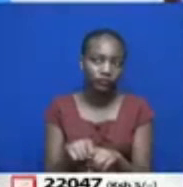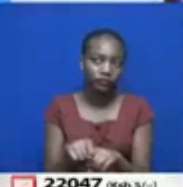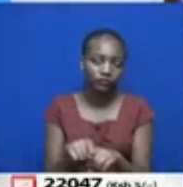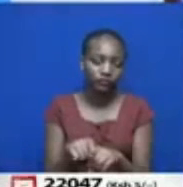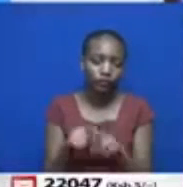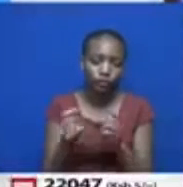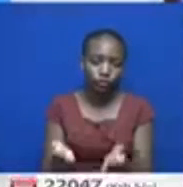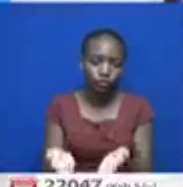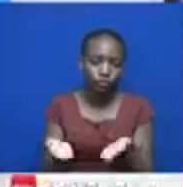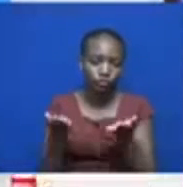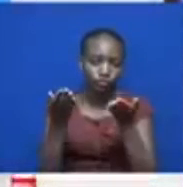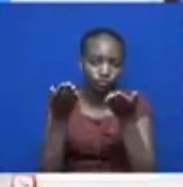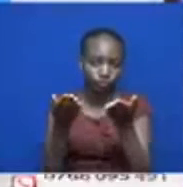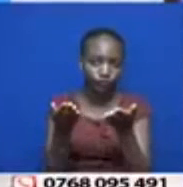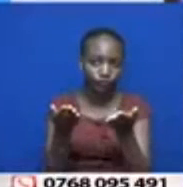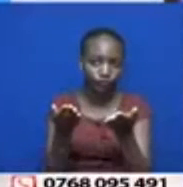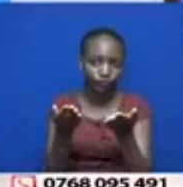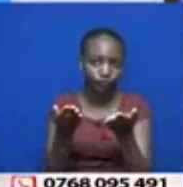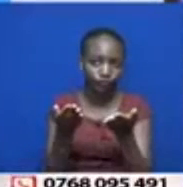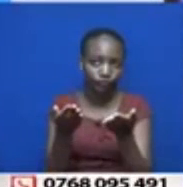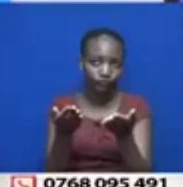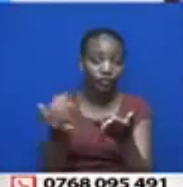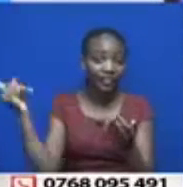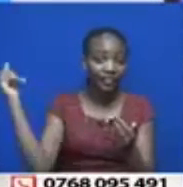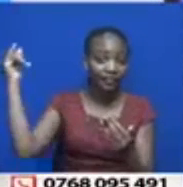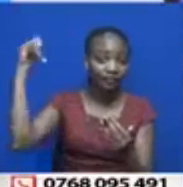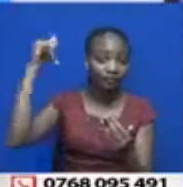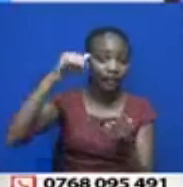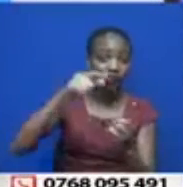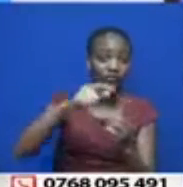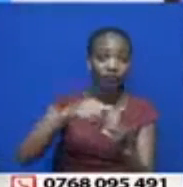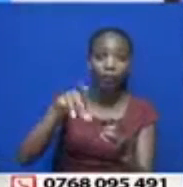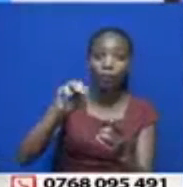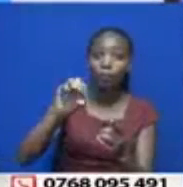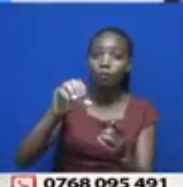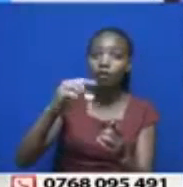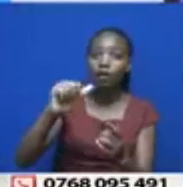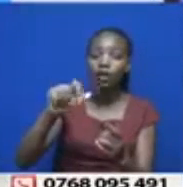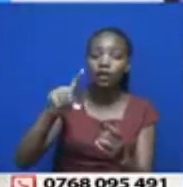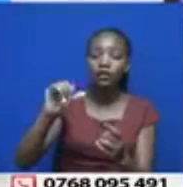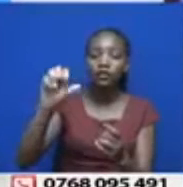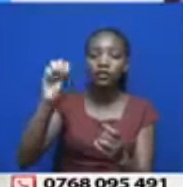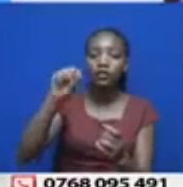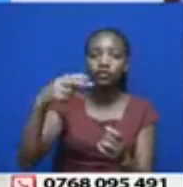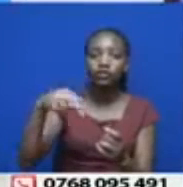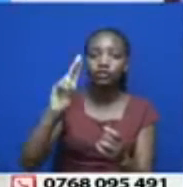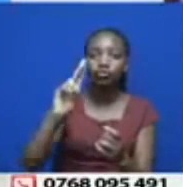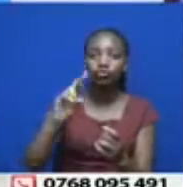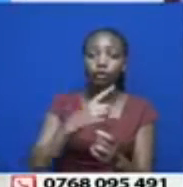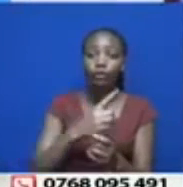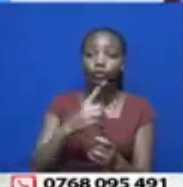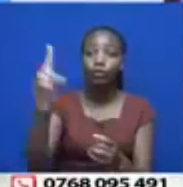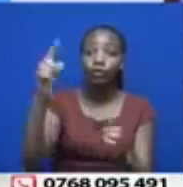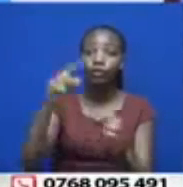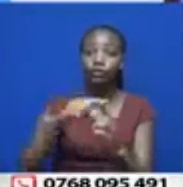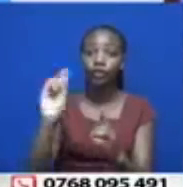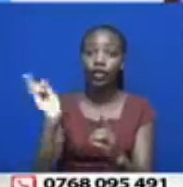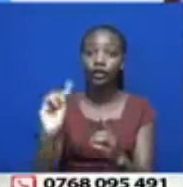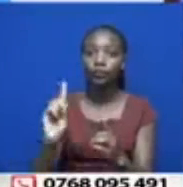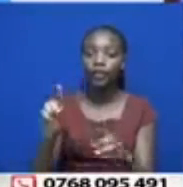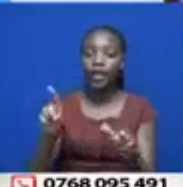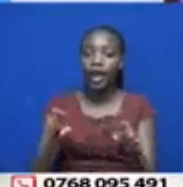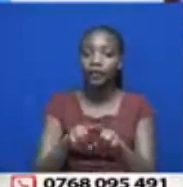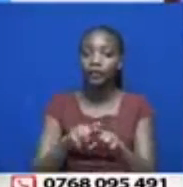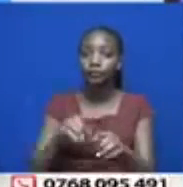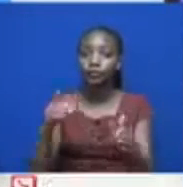reinstate the direct flights from Mogadishu directly to Nairobi, and to stop